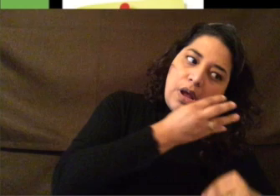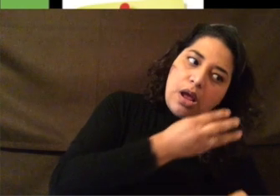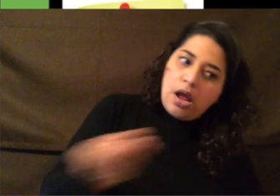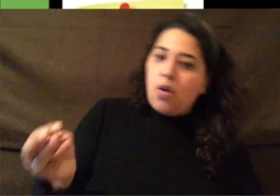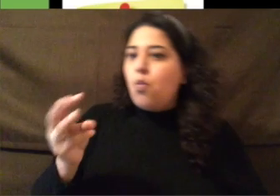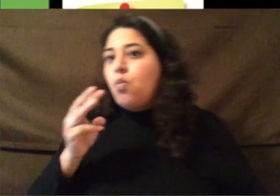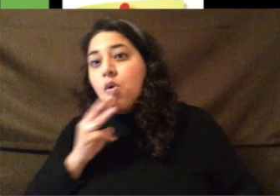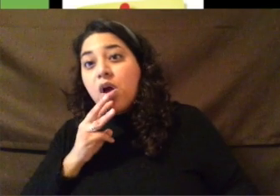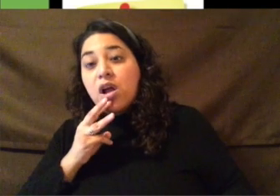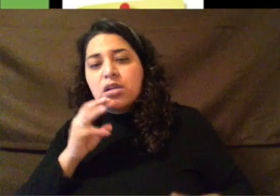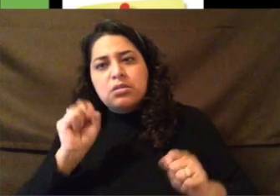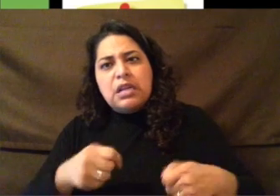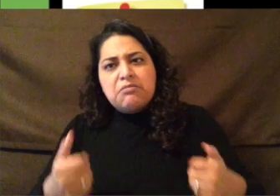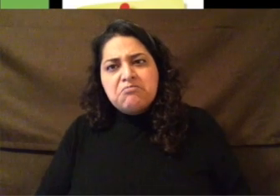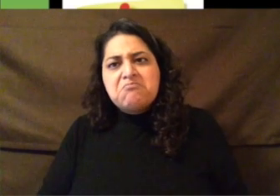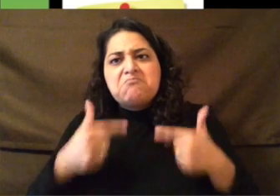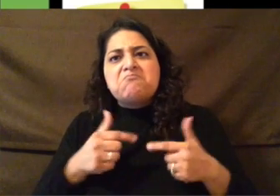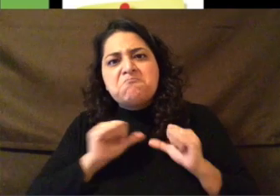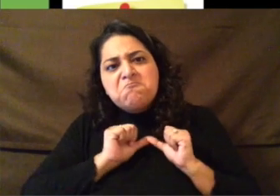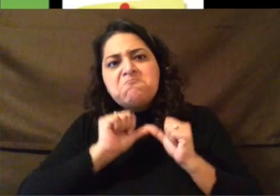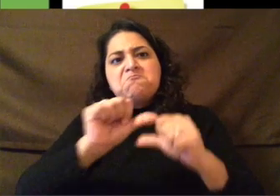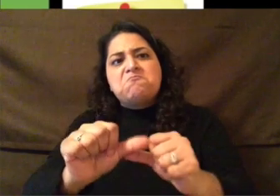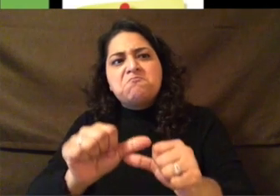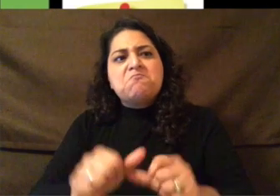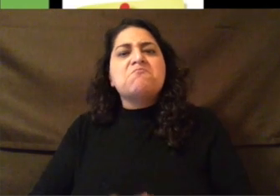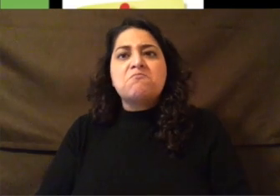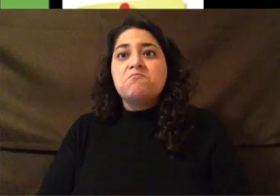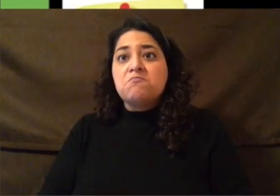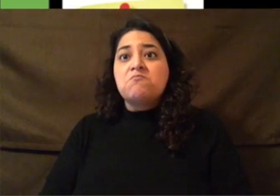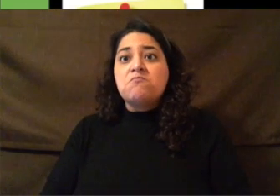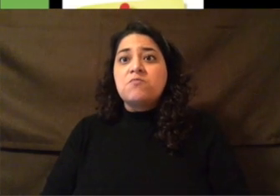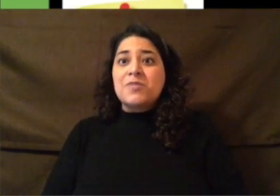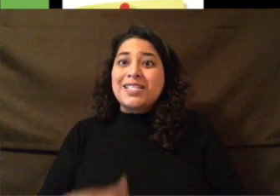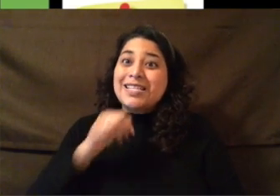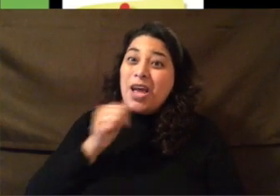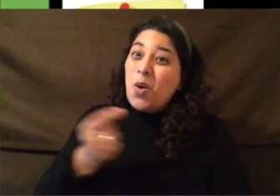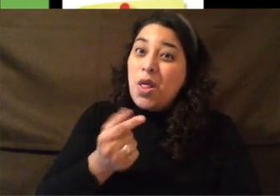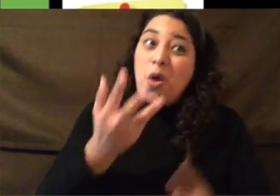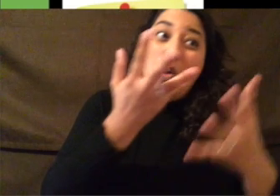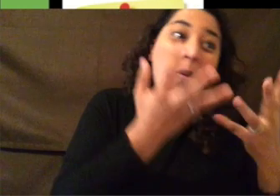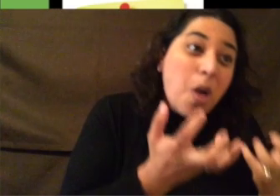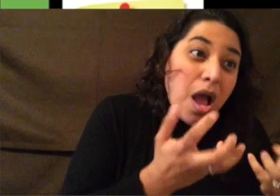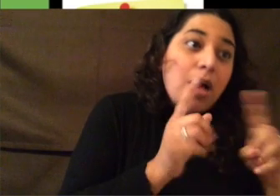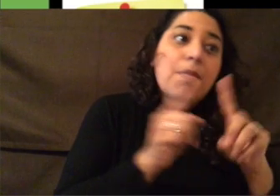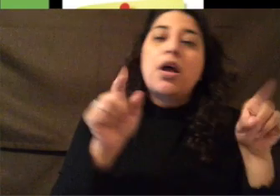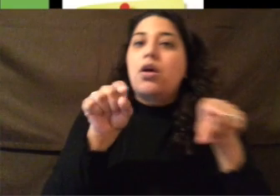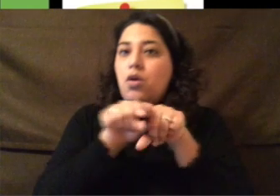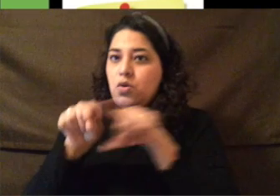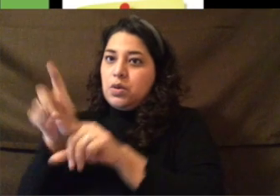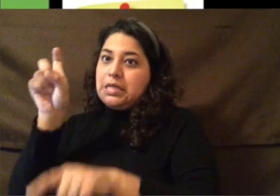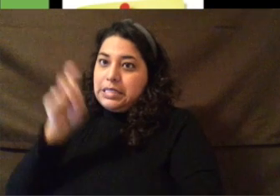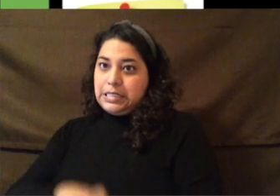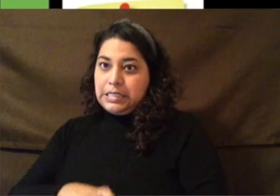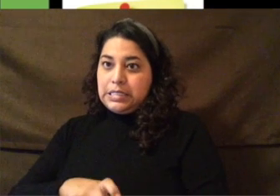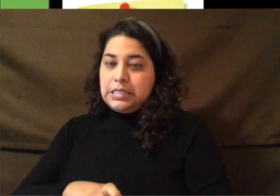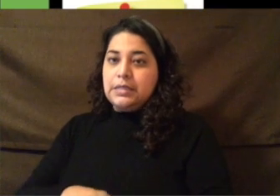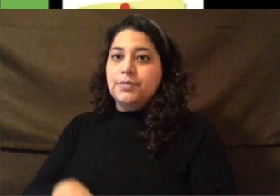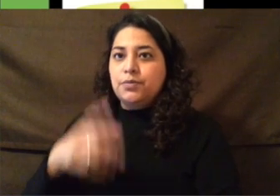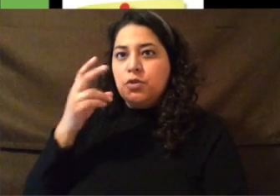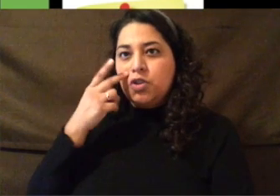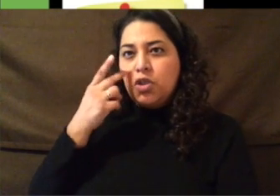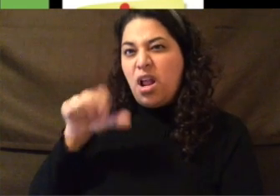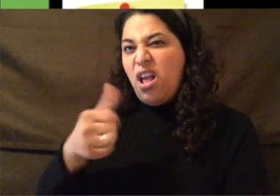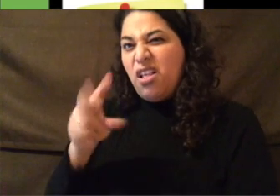have food and water in order to survive. So you have to dedicate your money to your not only your wants, but your